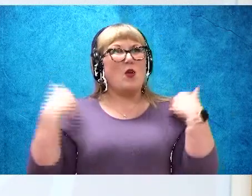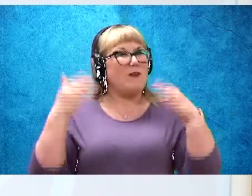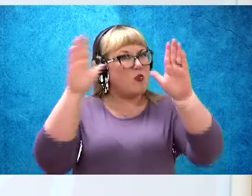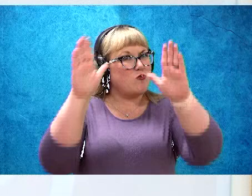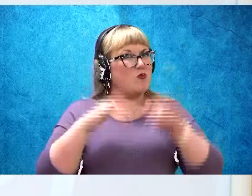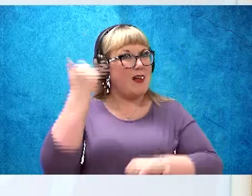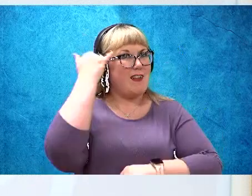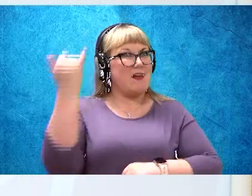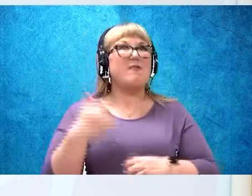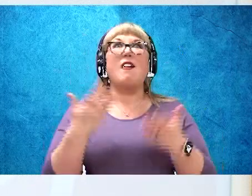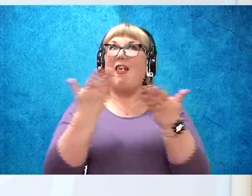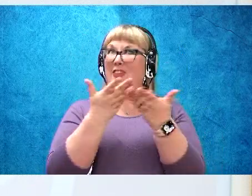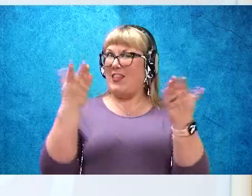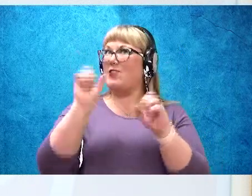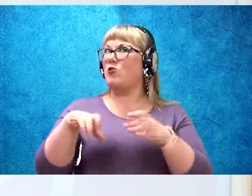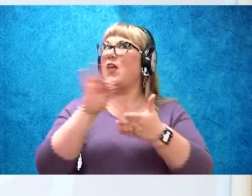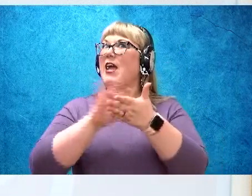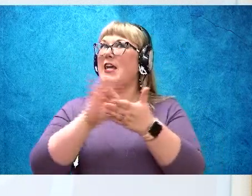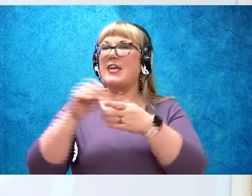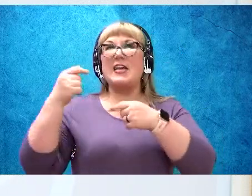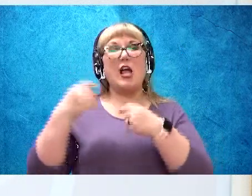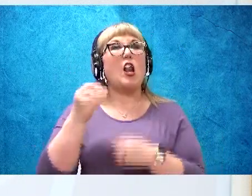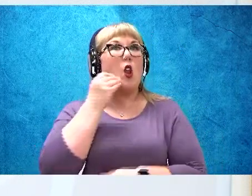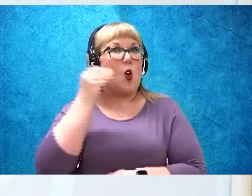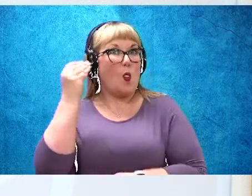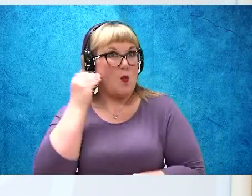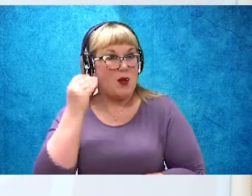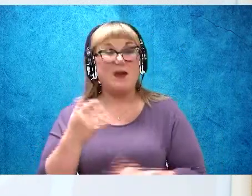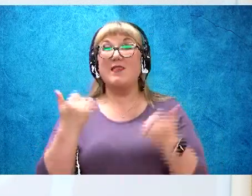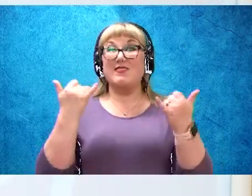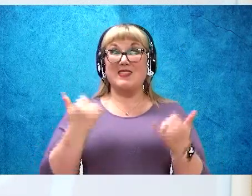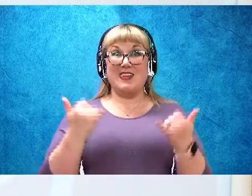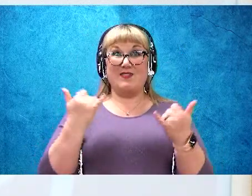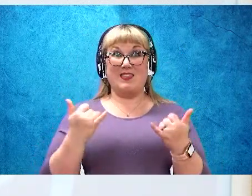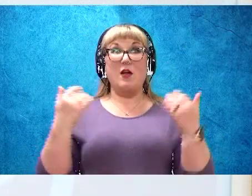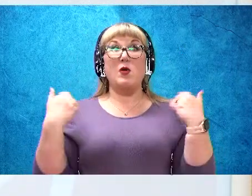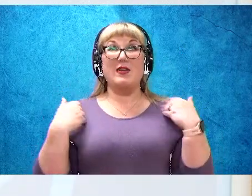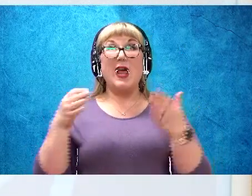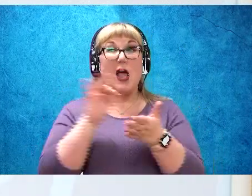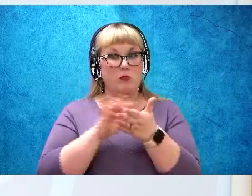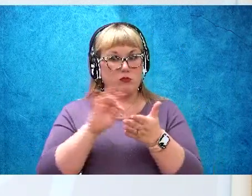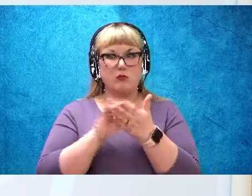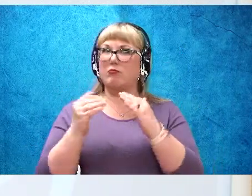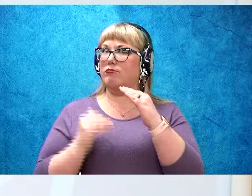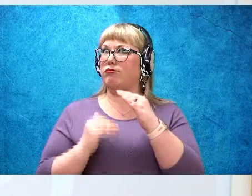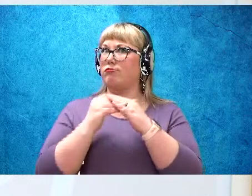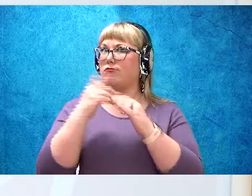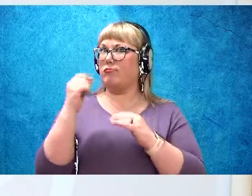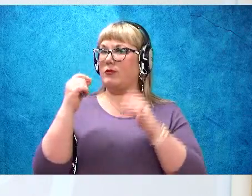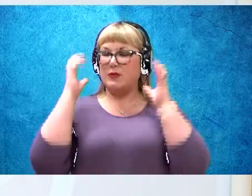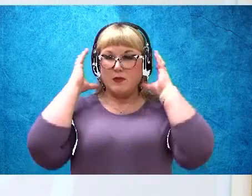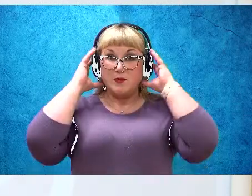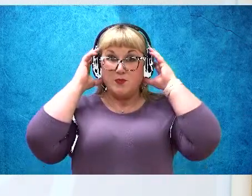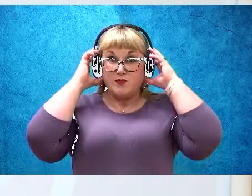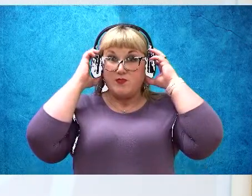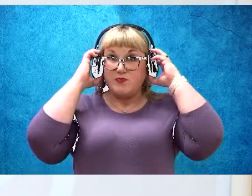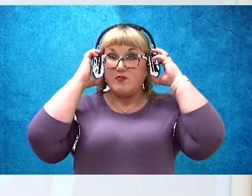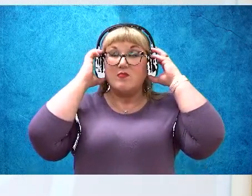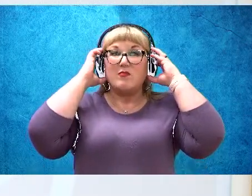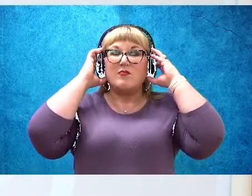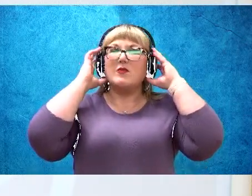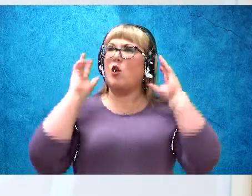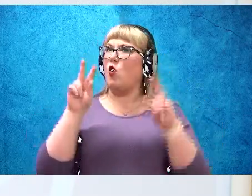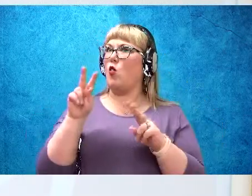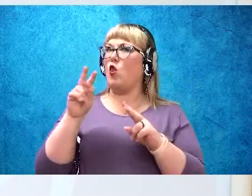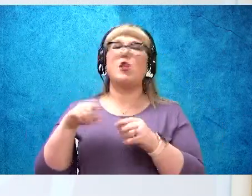things that you can count while you're doing at home. Now that we have counted to 20, let's look at our